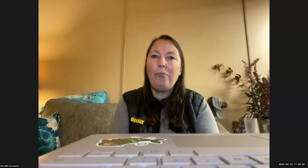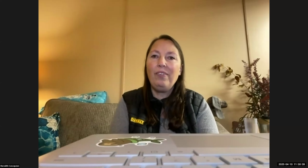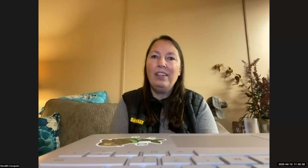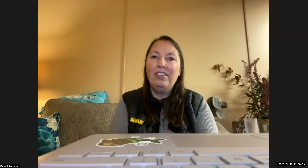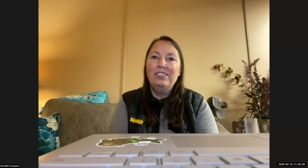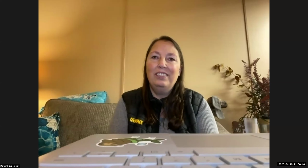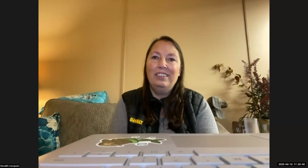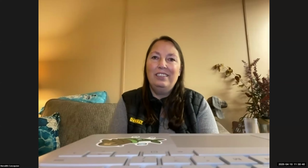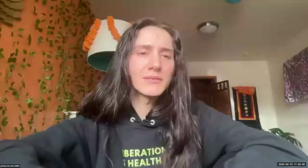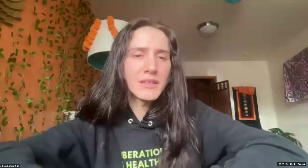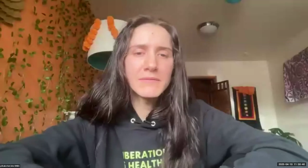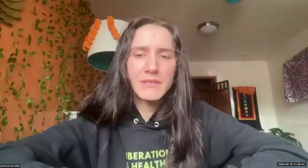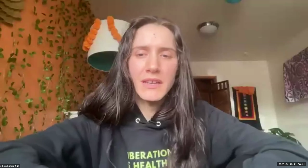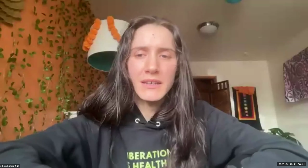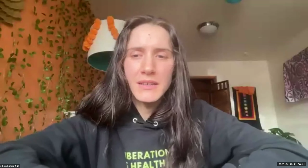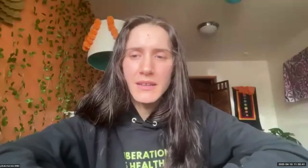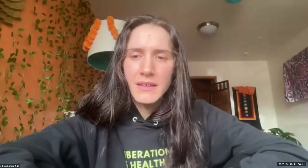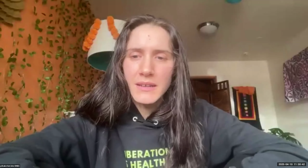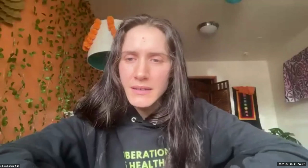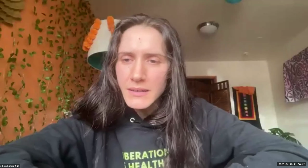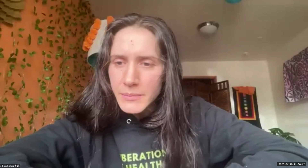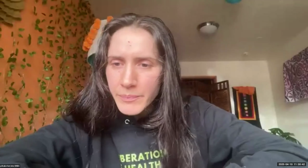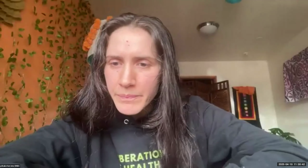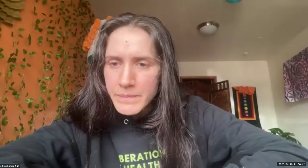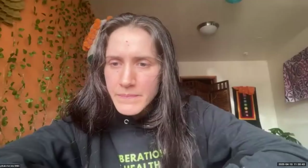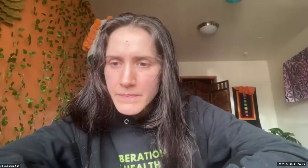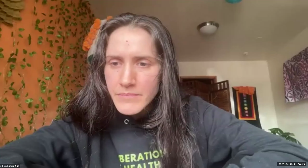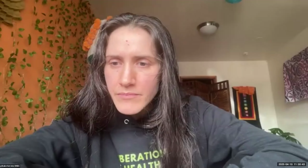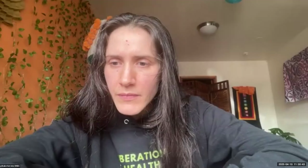it. Awesome. Mahalo. Thank you for that.